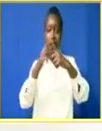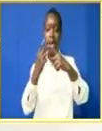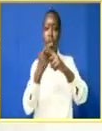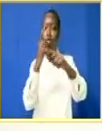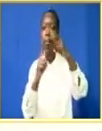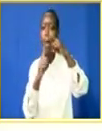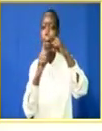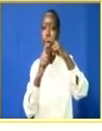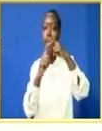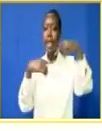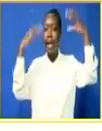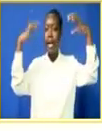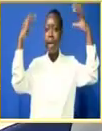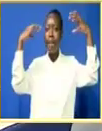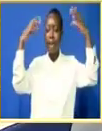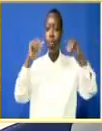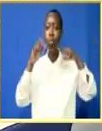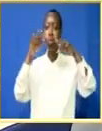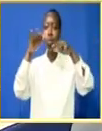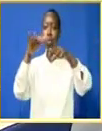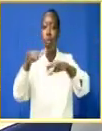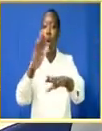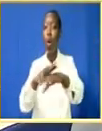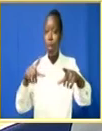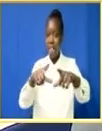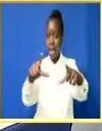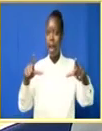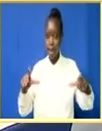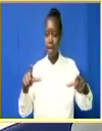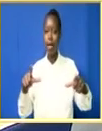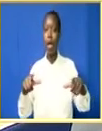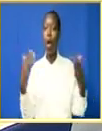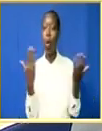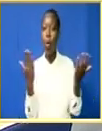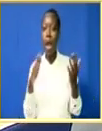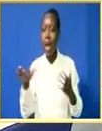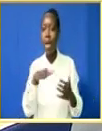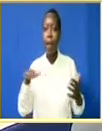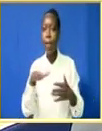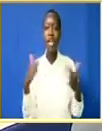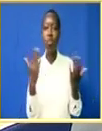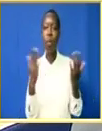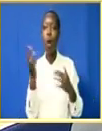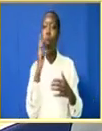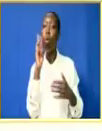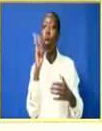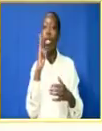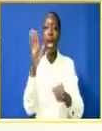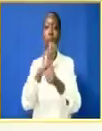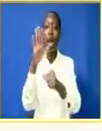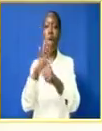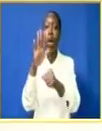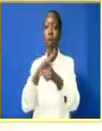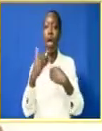Mm-hmm. Then it falls on the ground. Yes. And wherever it is falling, mm-hmm, it's on a concentrated area. Yes. So you find holes are going to be left